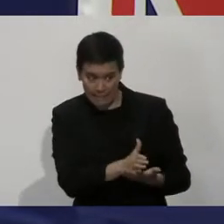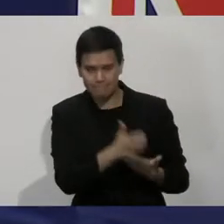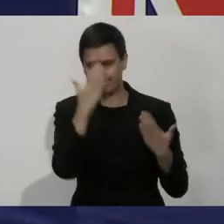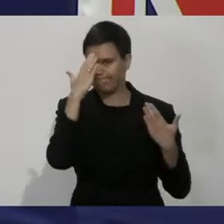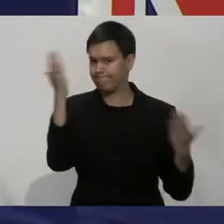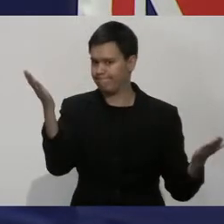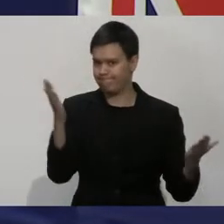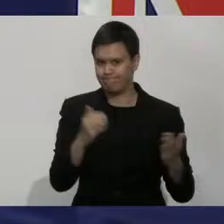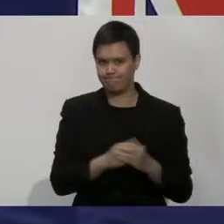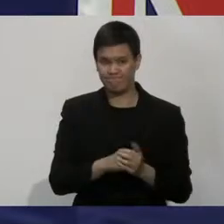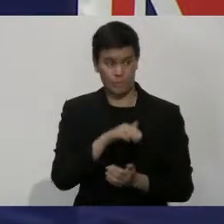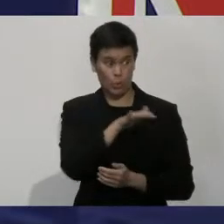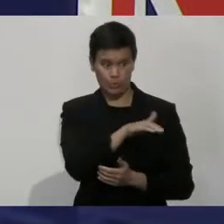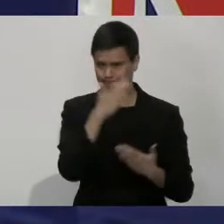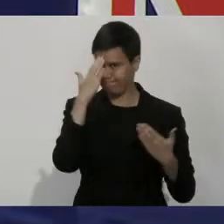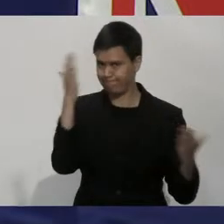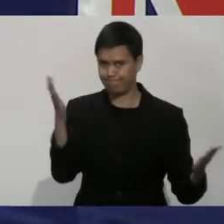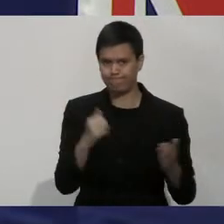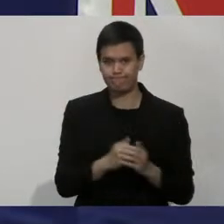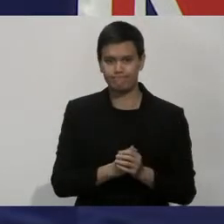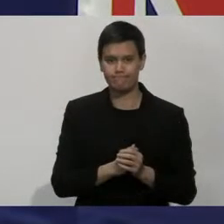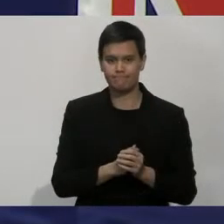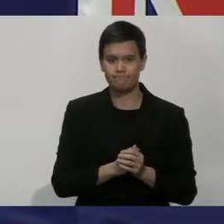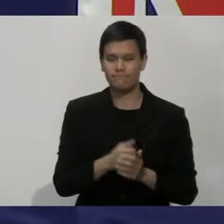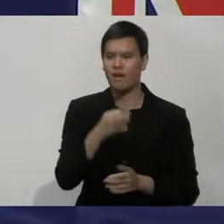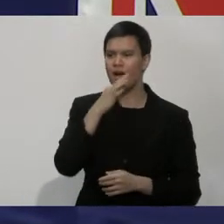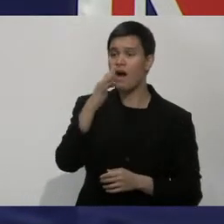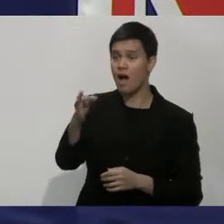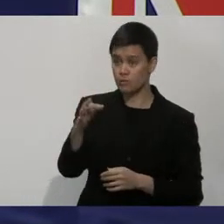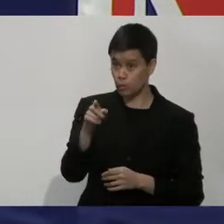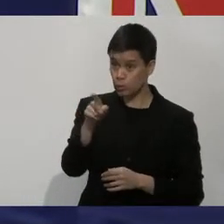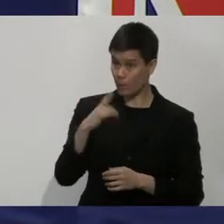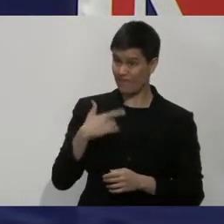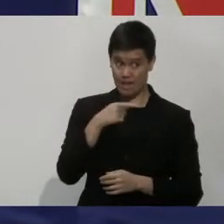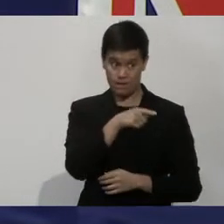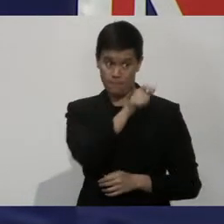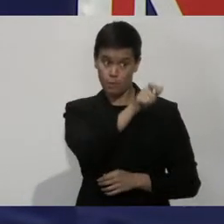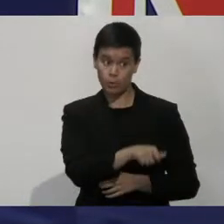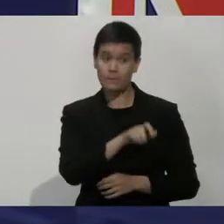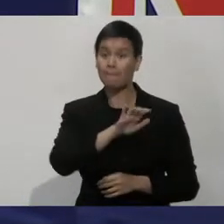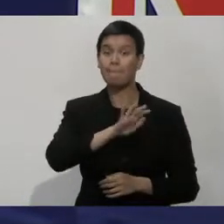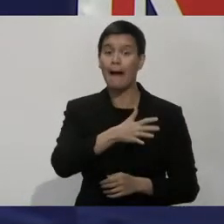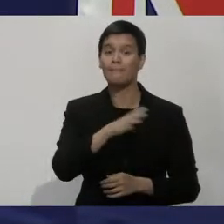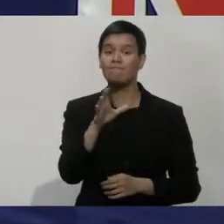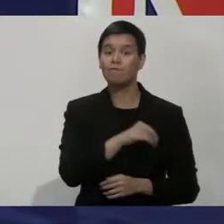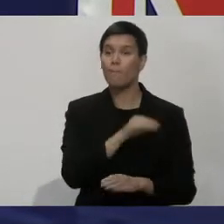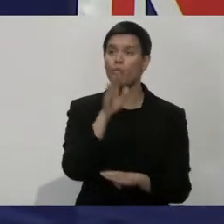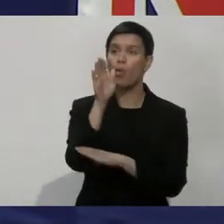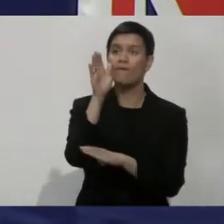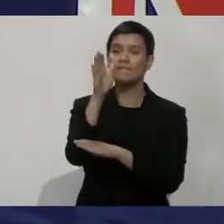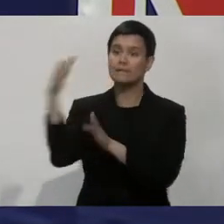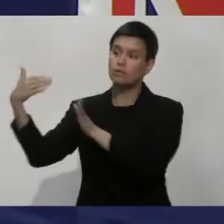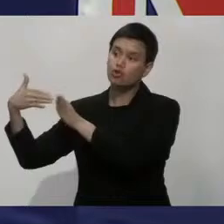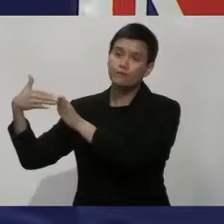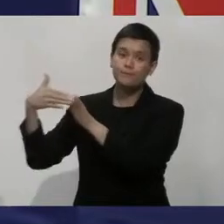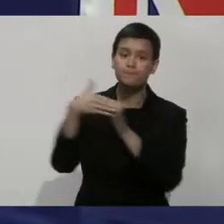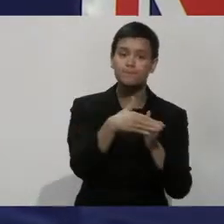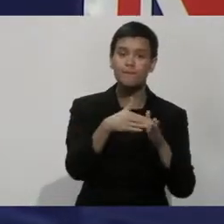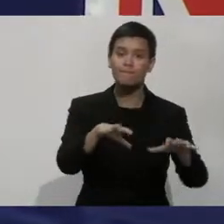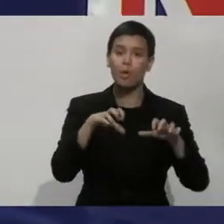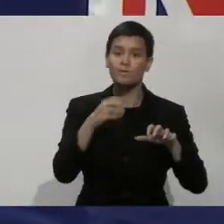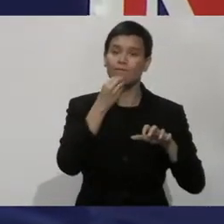still thinking it could be through the shipping chain? Well, I think the testing of the port workers may